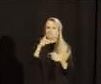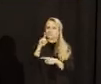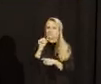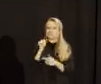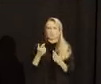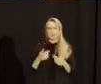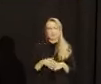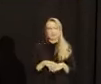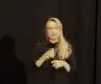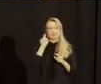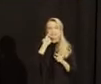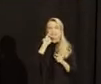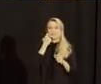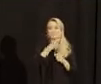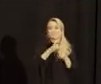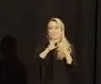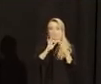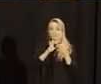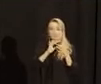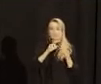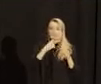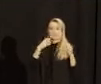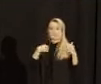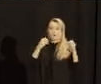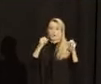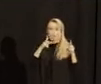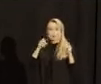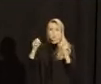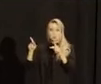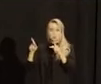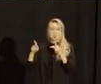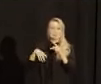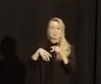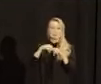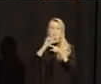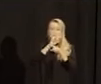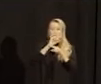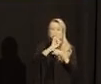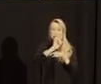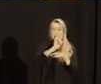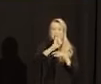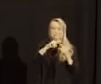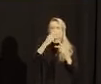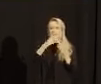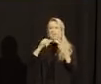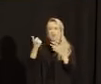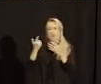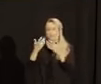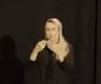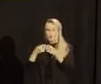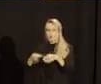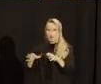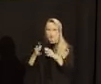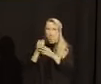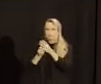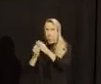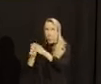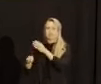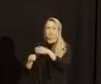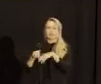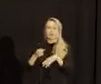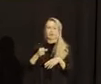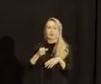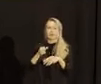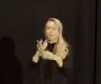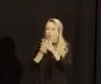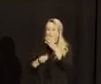even some of the things that Terrence said earlier about some of the losses with regard to various types of work-based learning experiences,